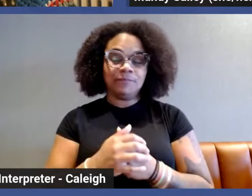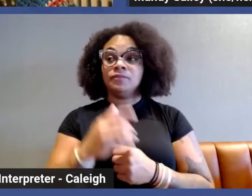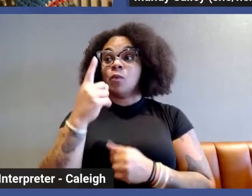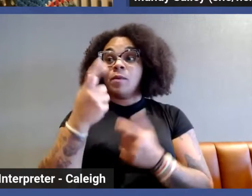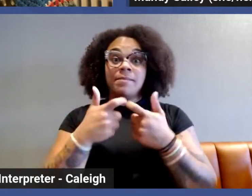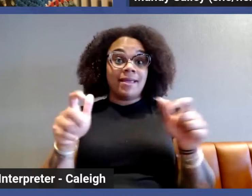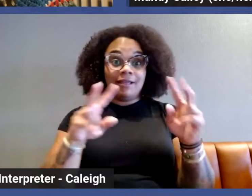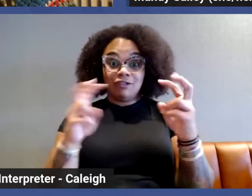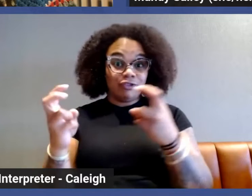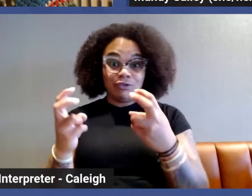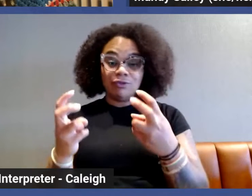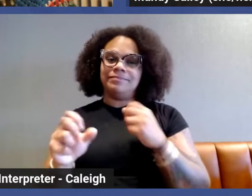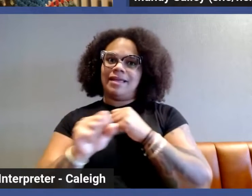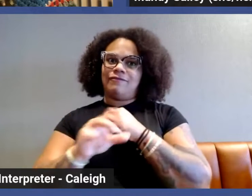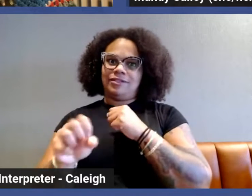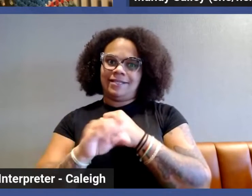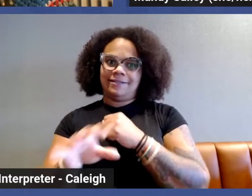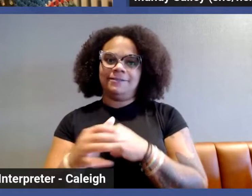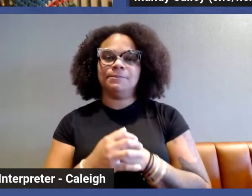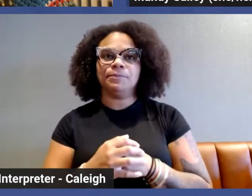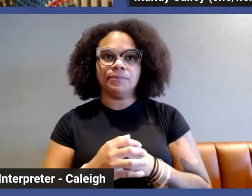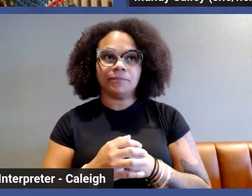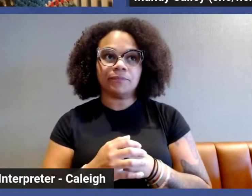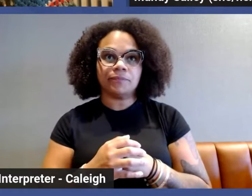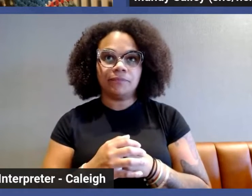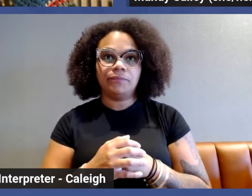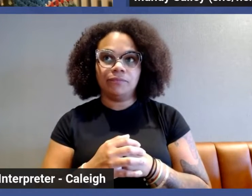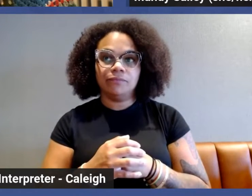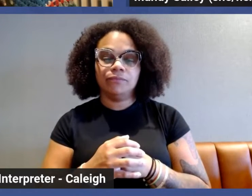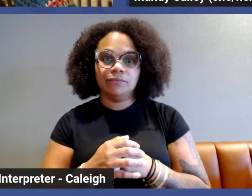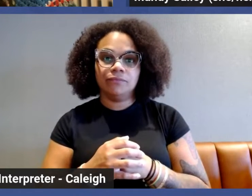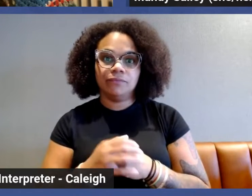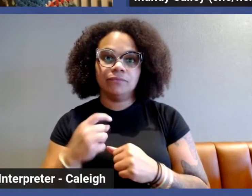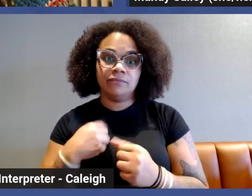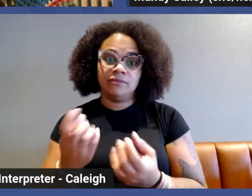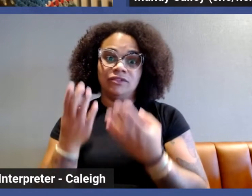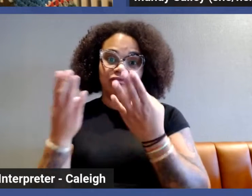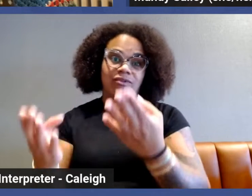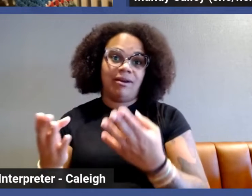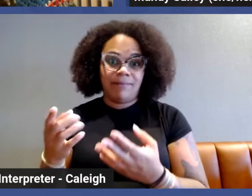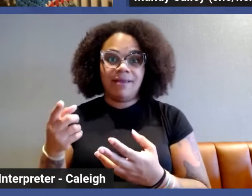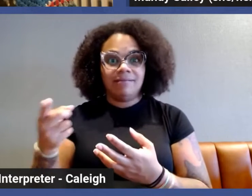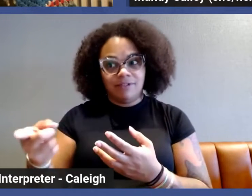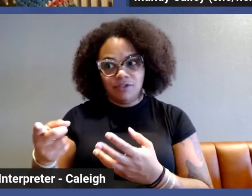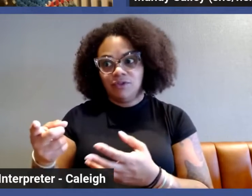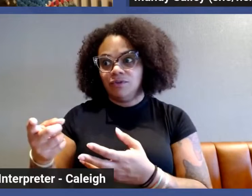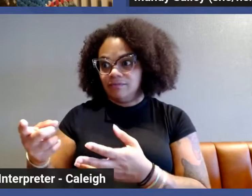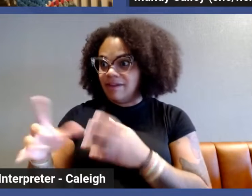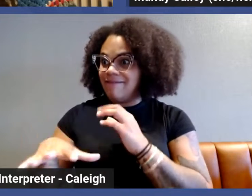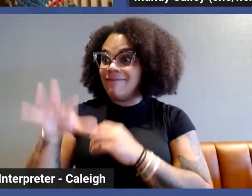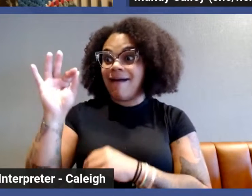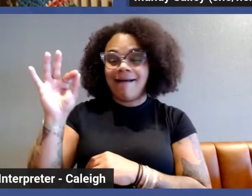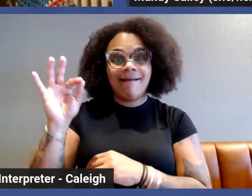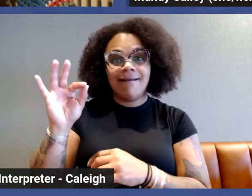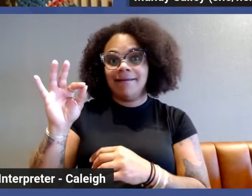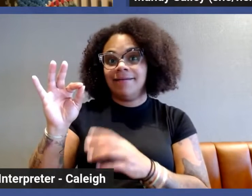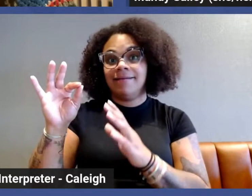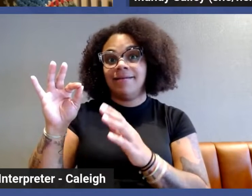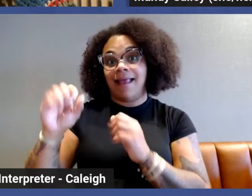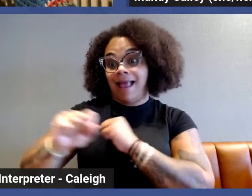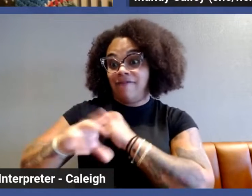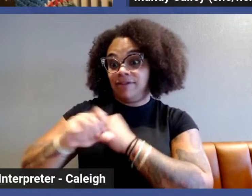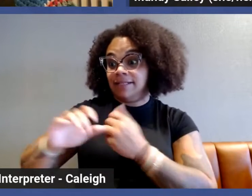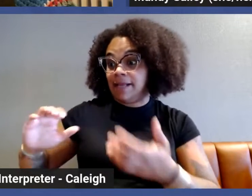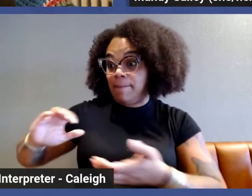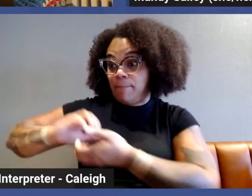been advertising. So just securing an advertising partner that is adult friendly,